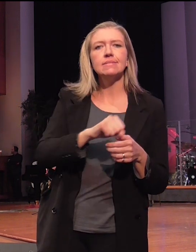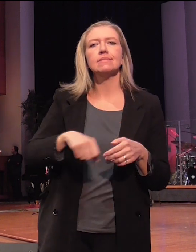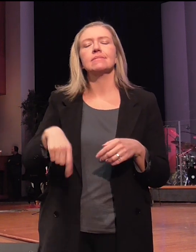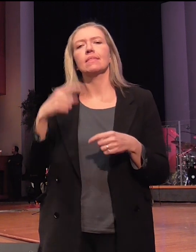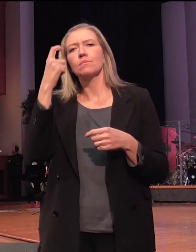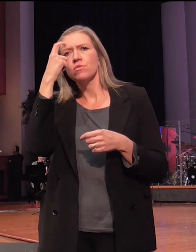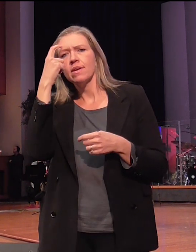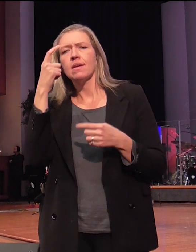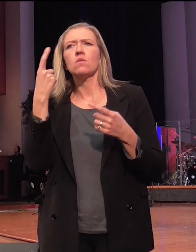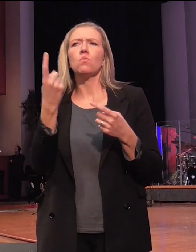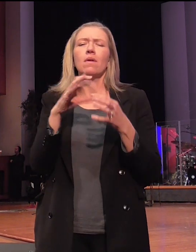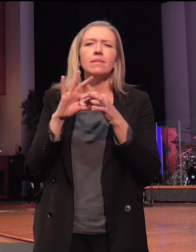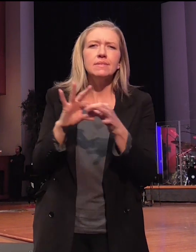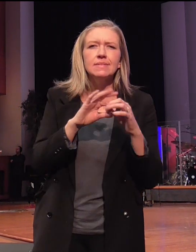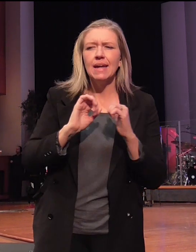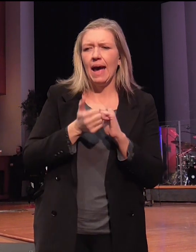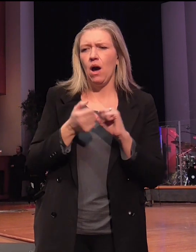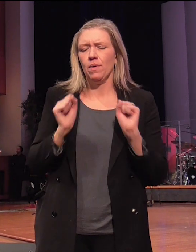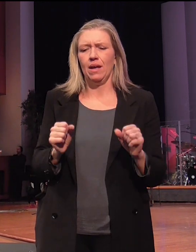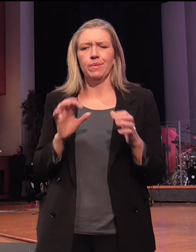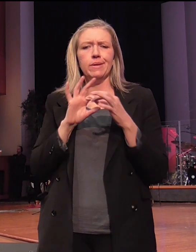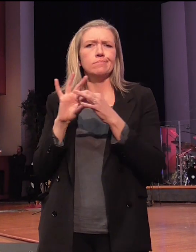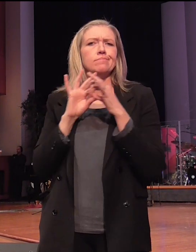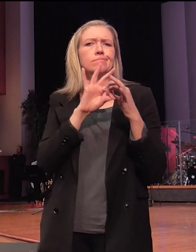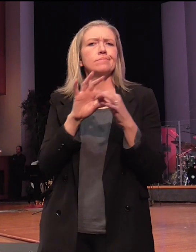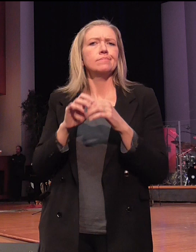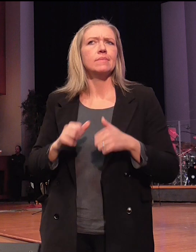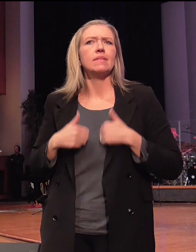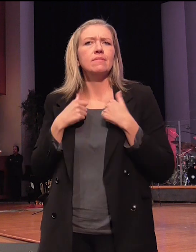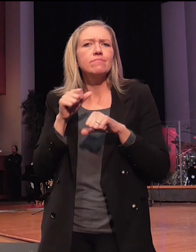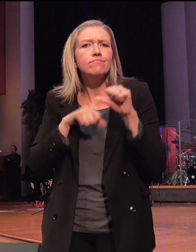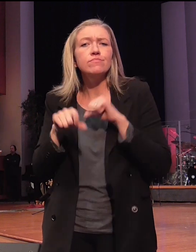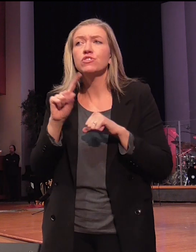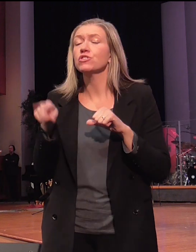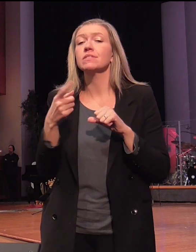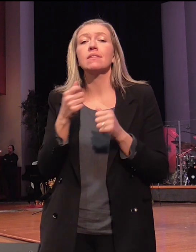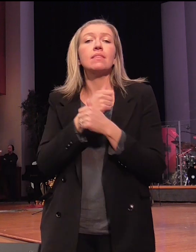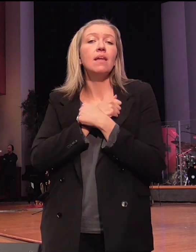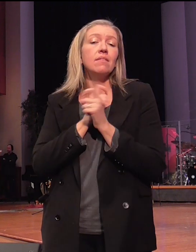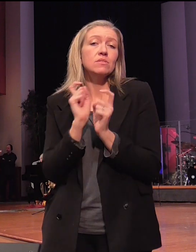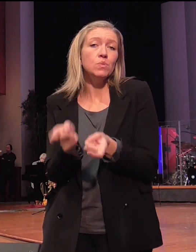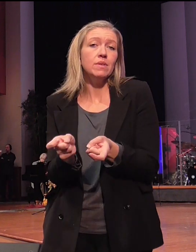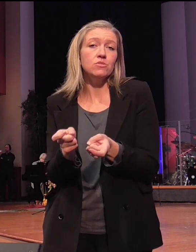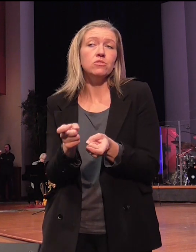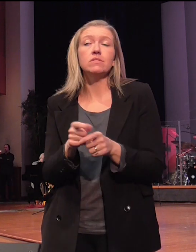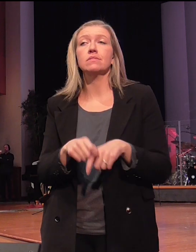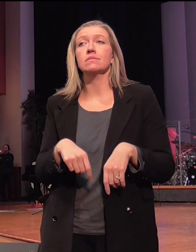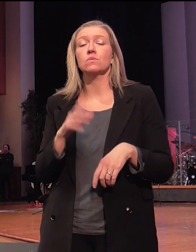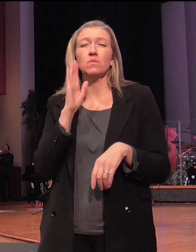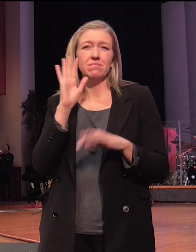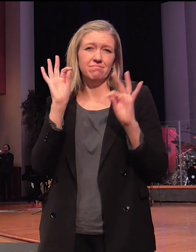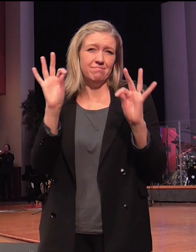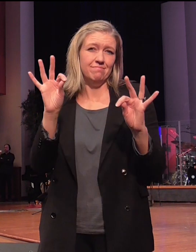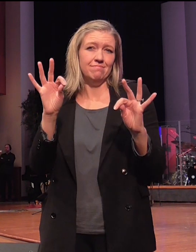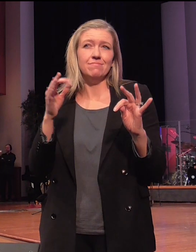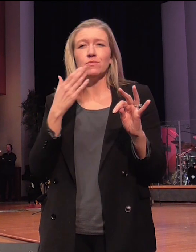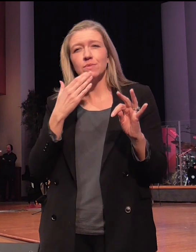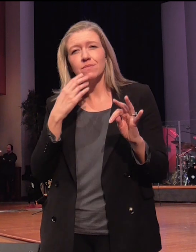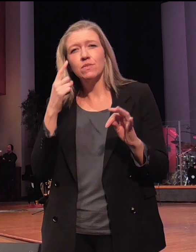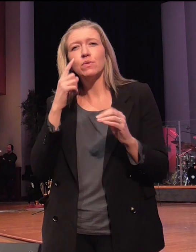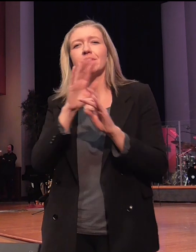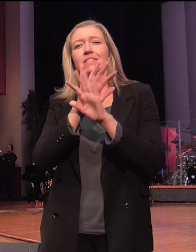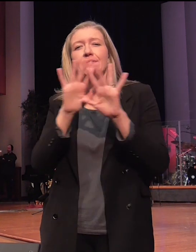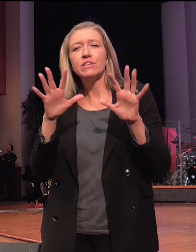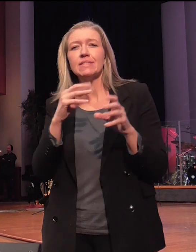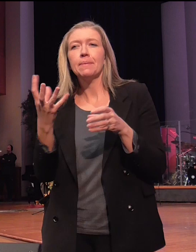at one within ourselves and with one another? And so it's just a love donation. It's going to be fantastic. So grateful to the Diversity and